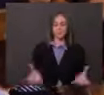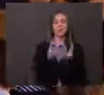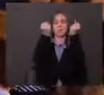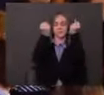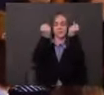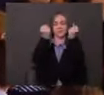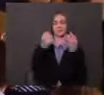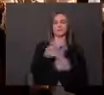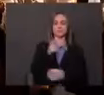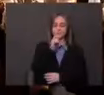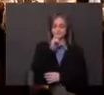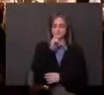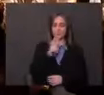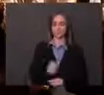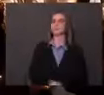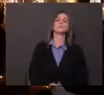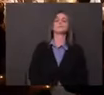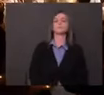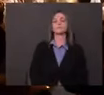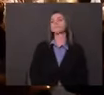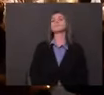mas livrai-nos do mal.